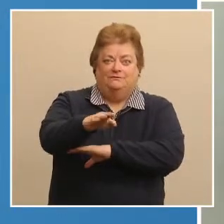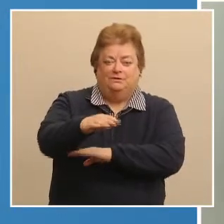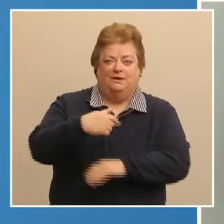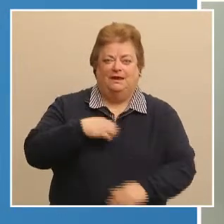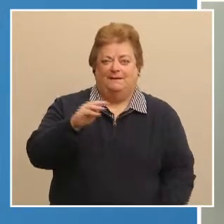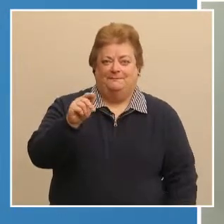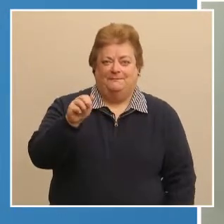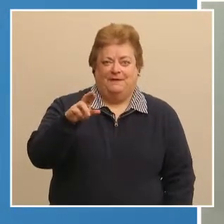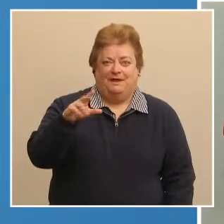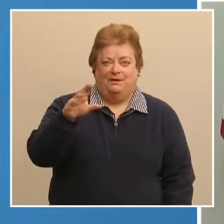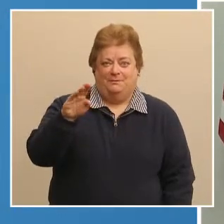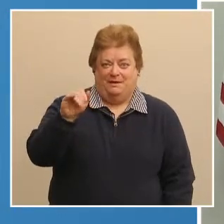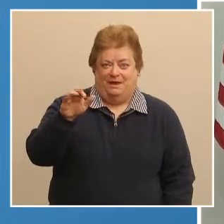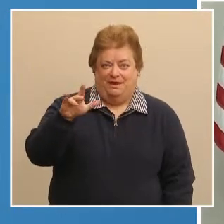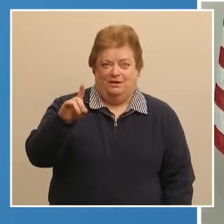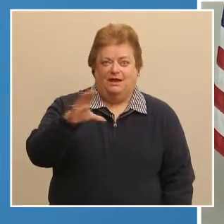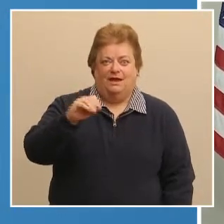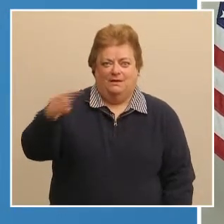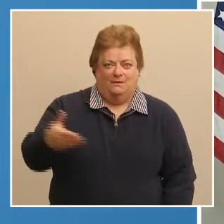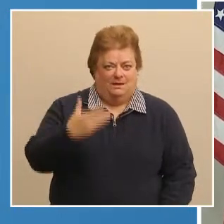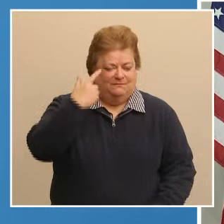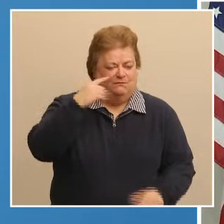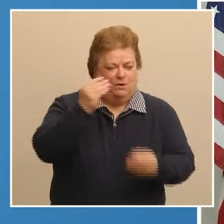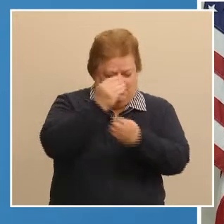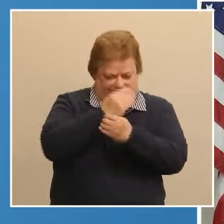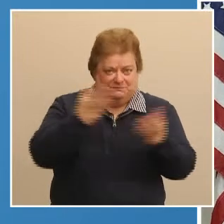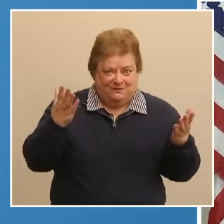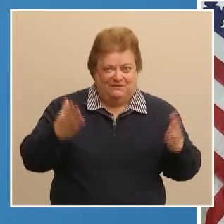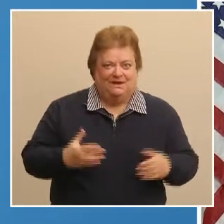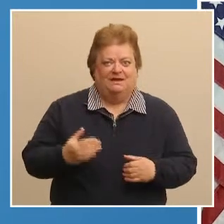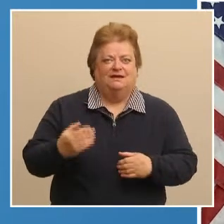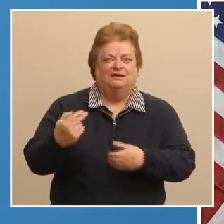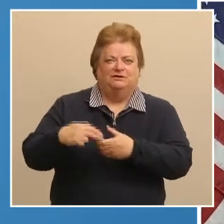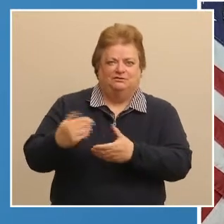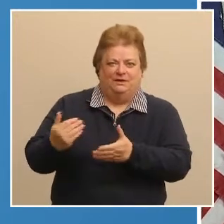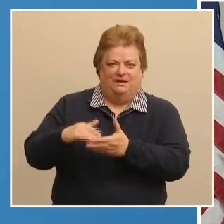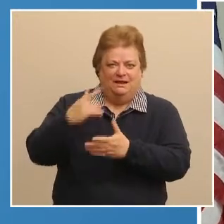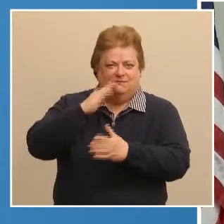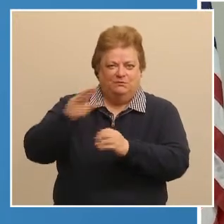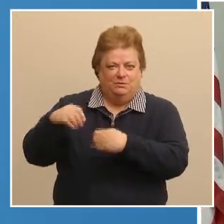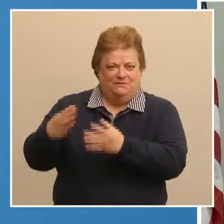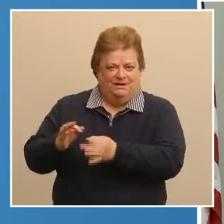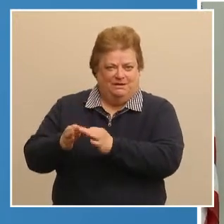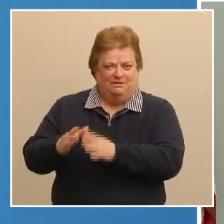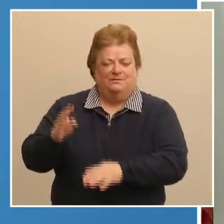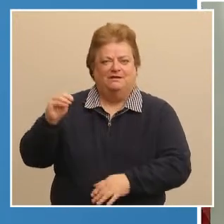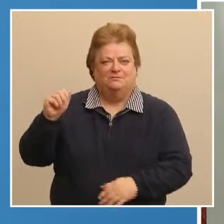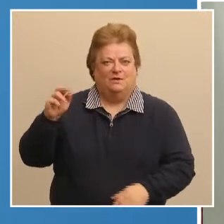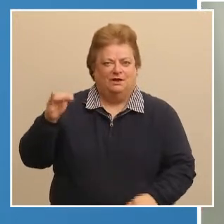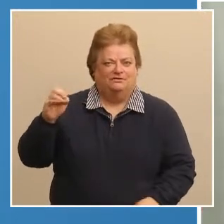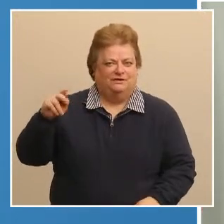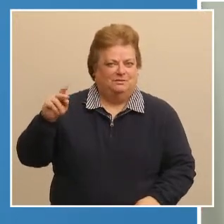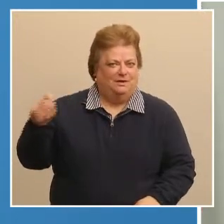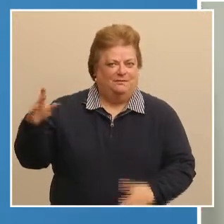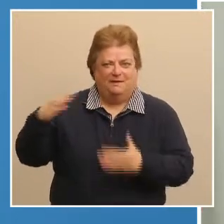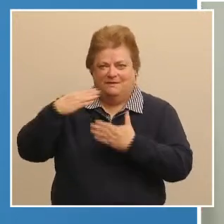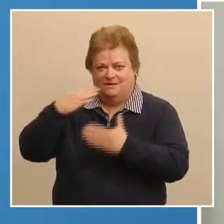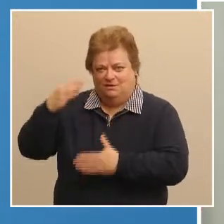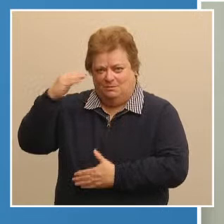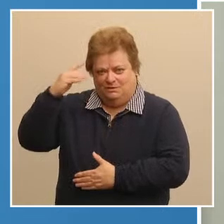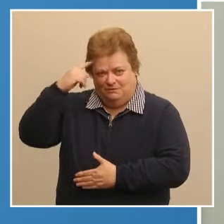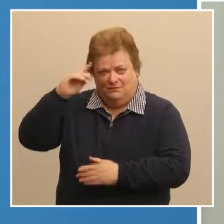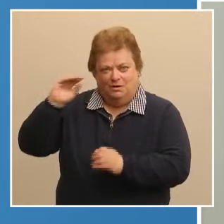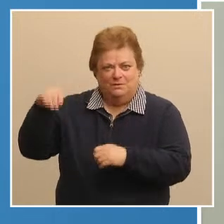I'm Mayor Leary and Gaylord Baird, and welcome to this community briefing. Joining us once again to provide interpretation is Margie Propp, and thank you, Margie,